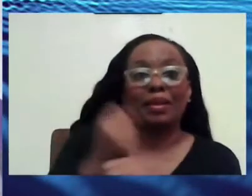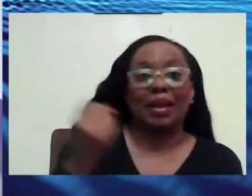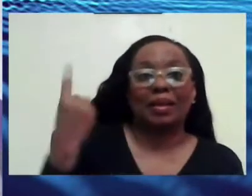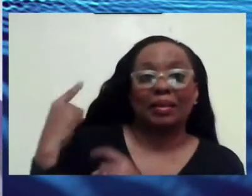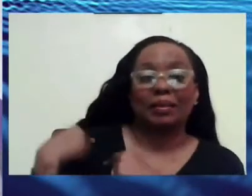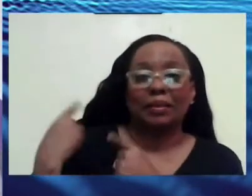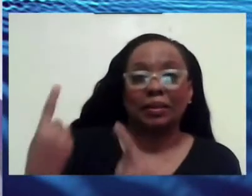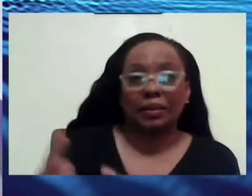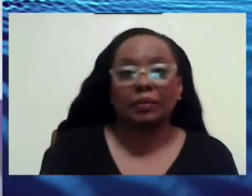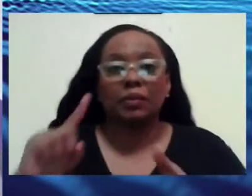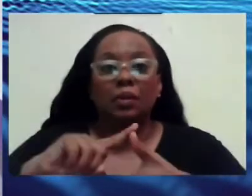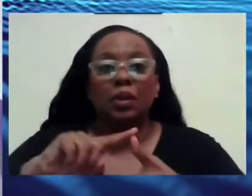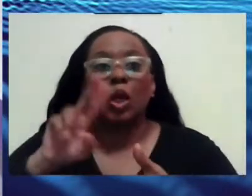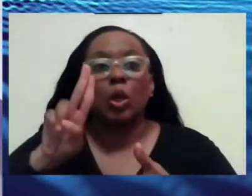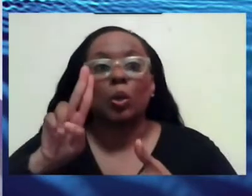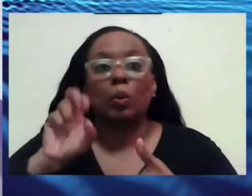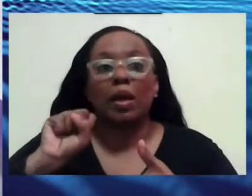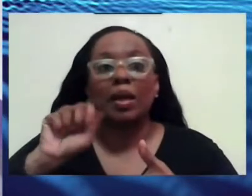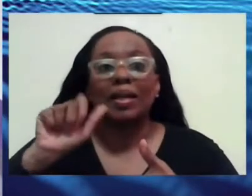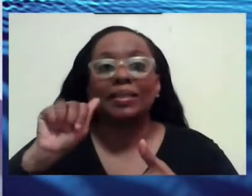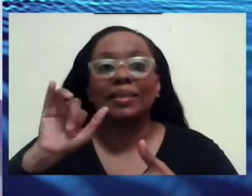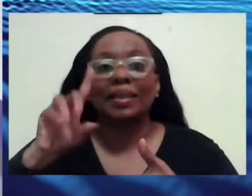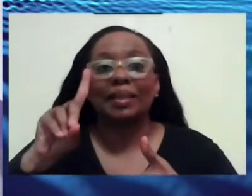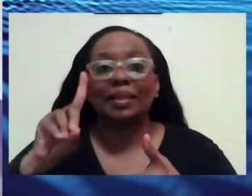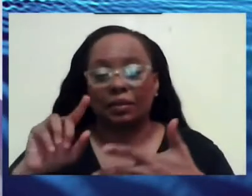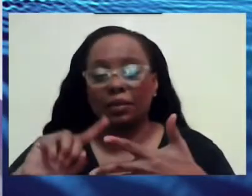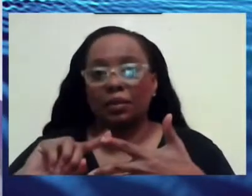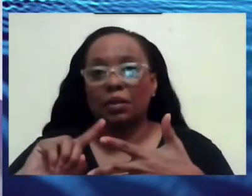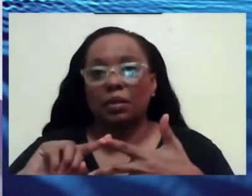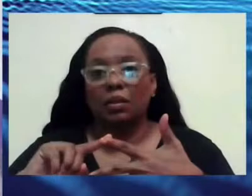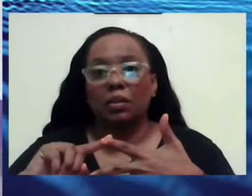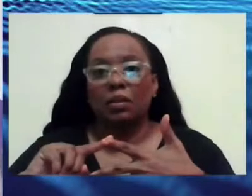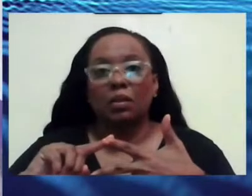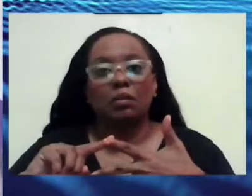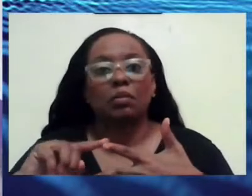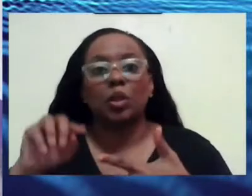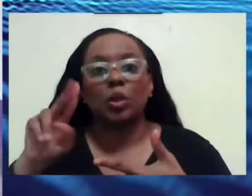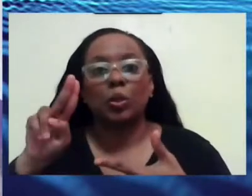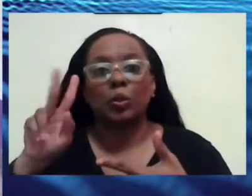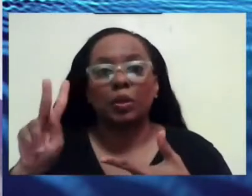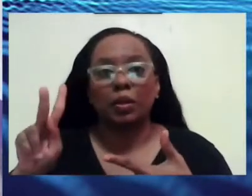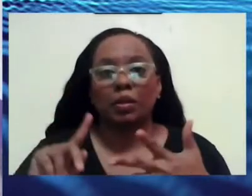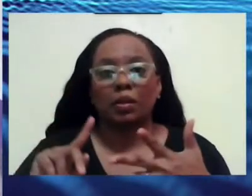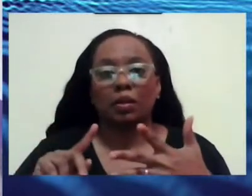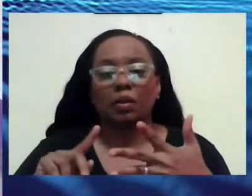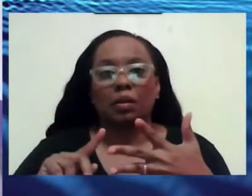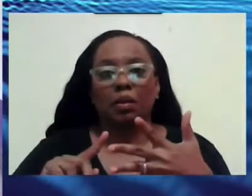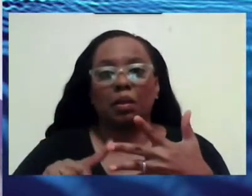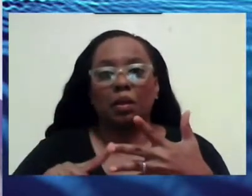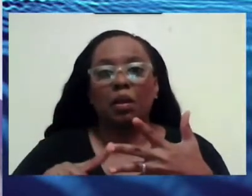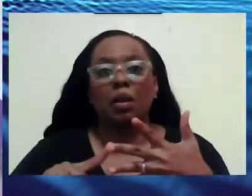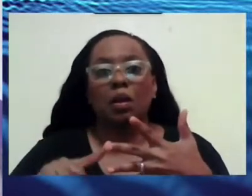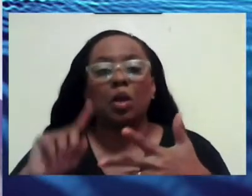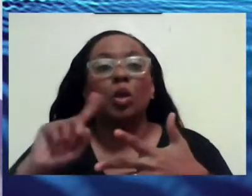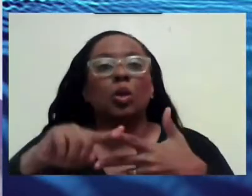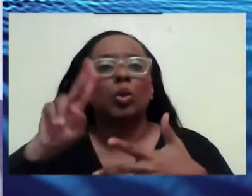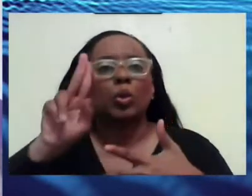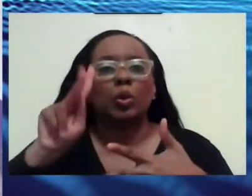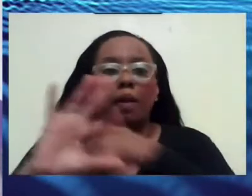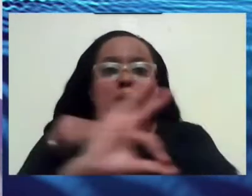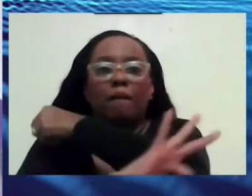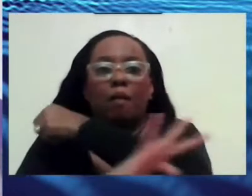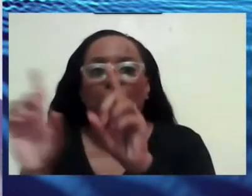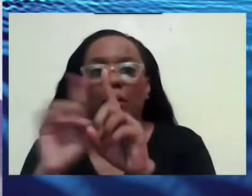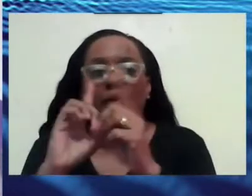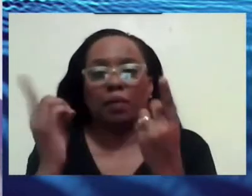include USAID, the Government of Romania, United Kingdom Foreign Commonwealth Development Office, and also